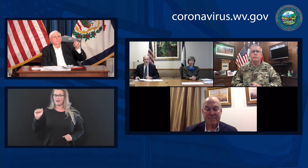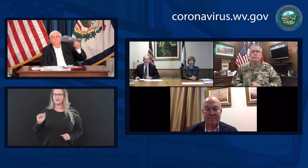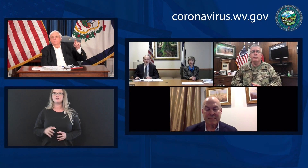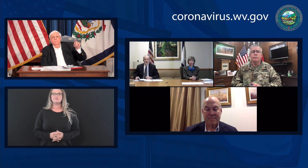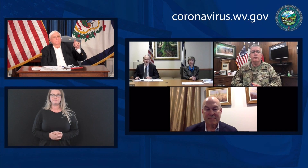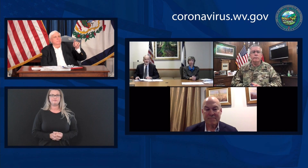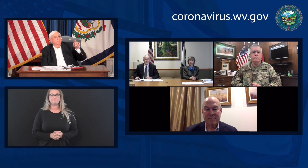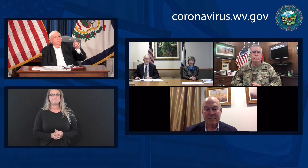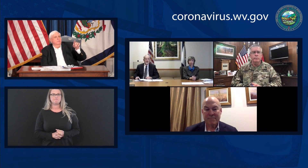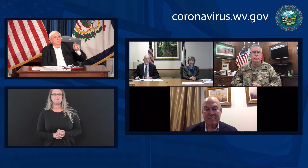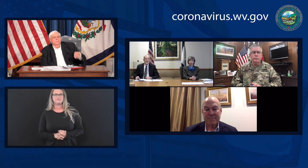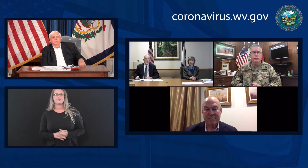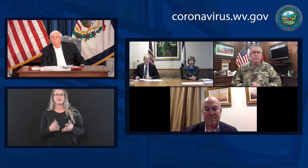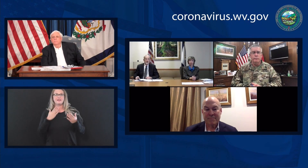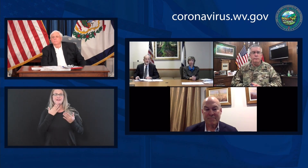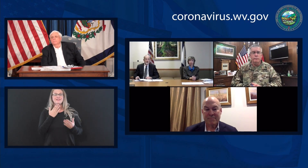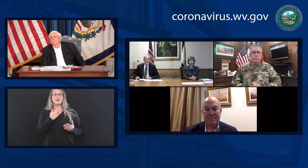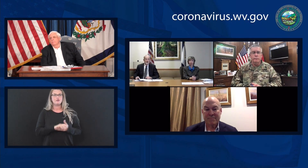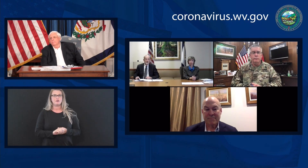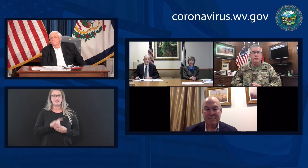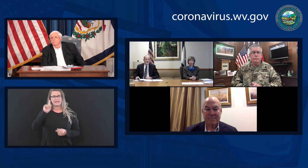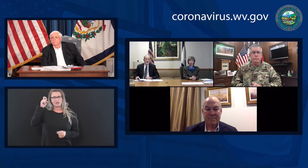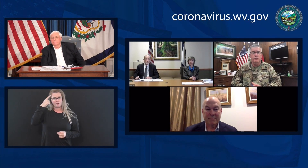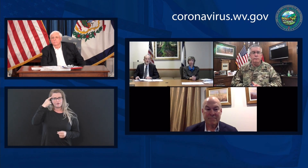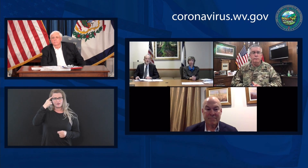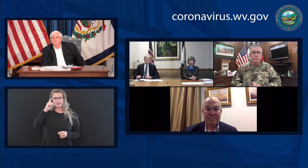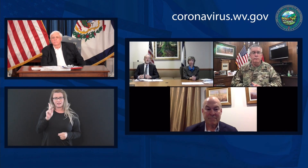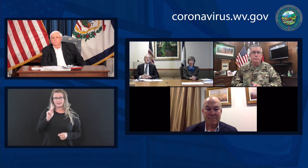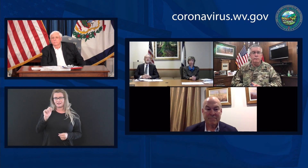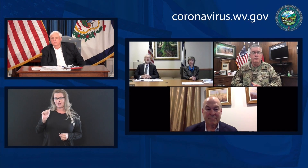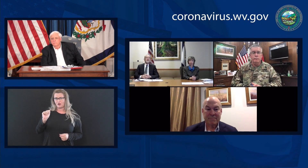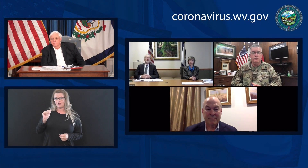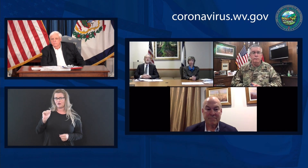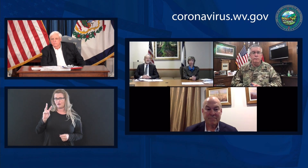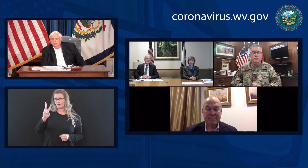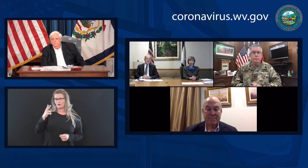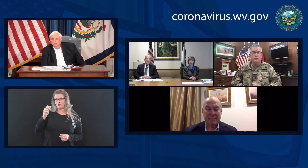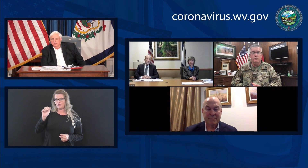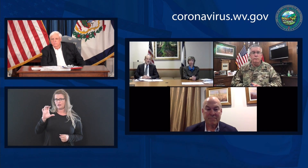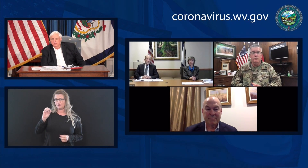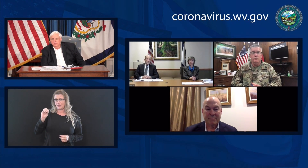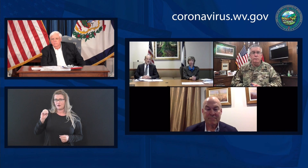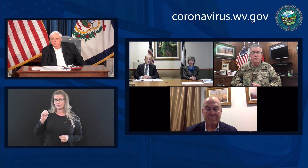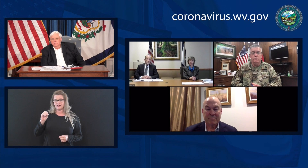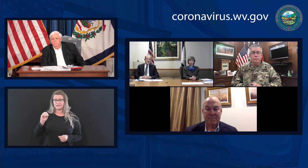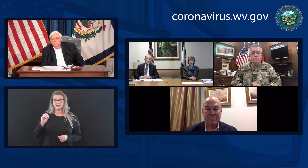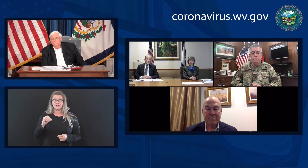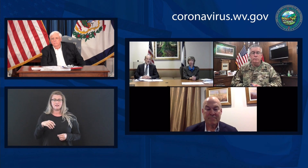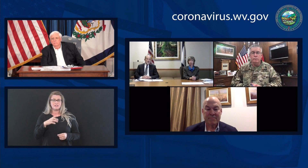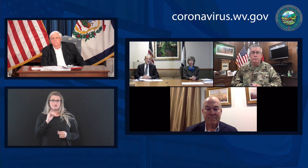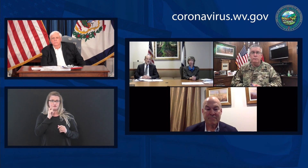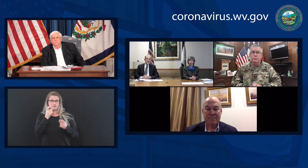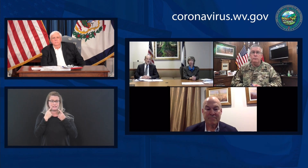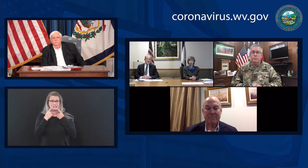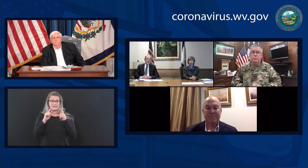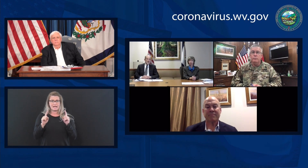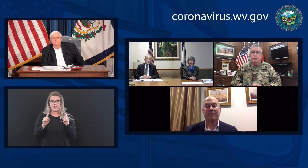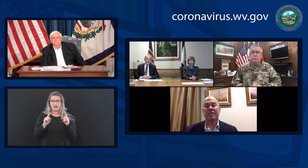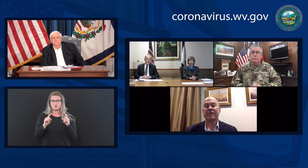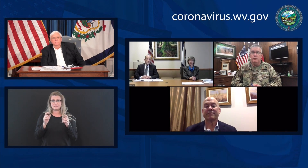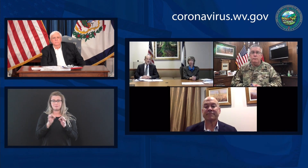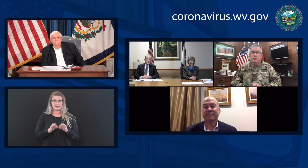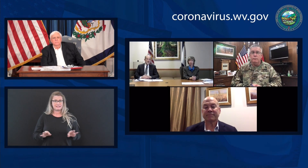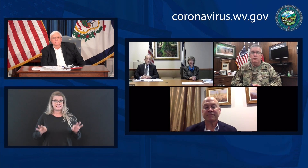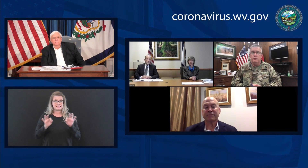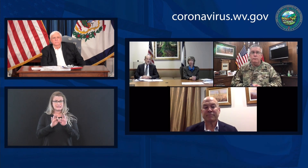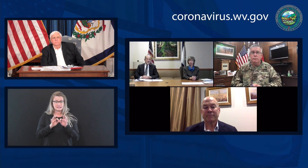Thank you. Governor Justice, Canal County announced a hero's pay hike to essential workers. Is that something you're considering for the